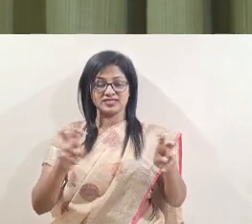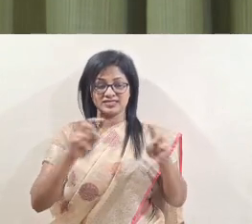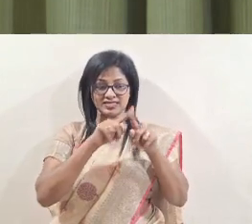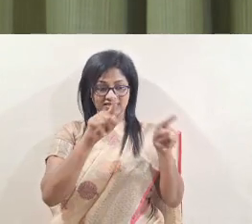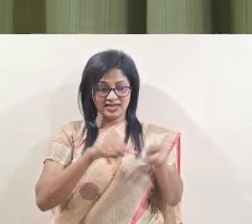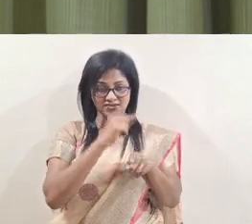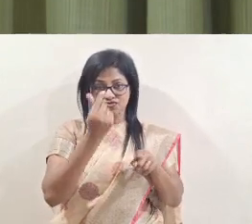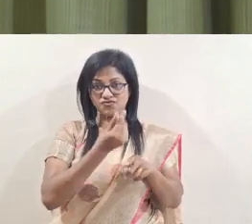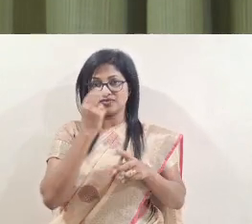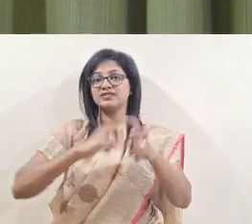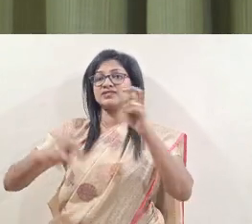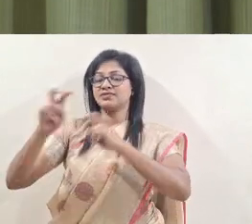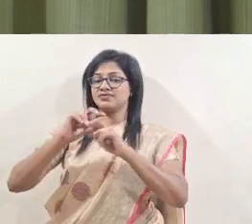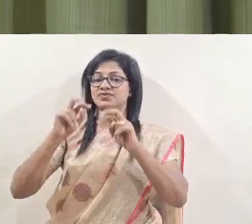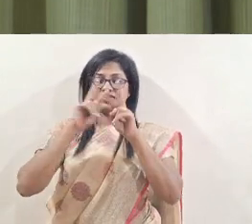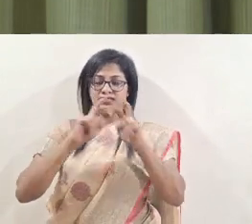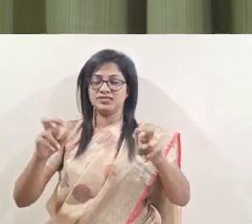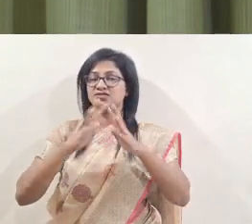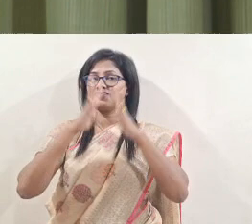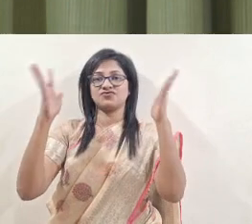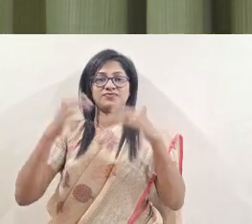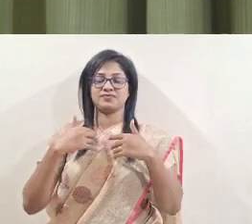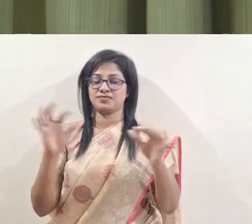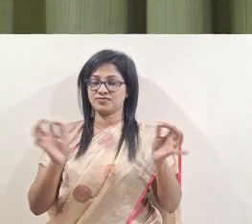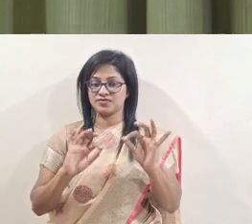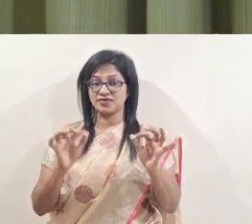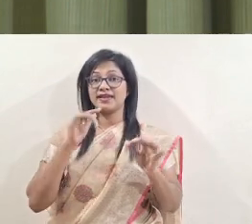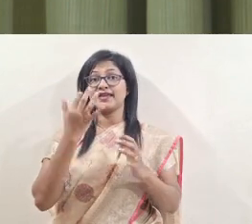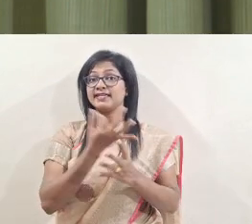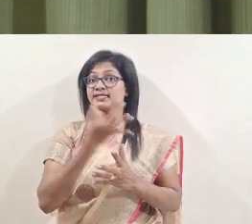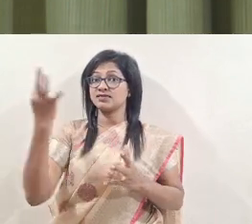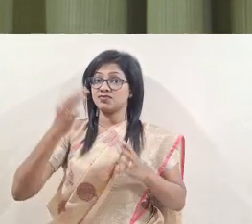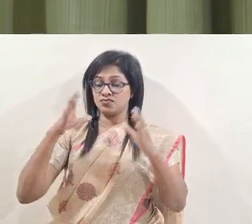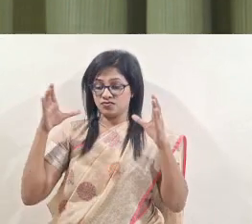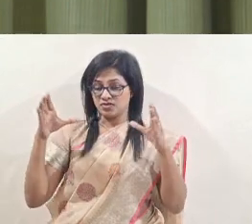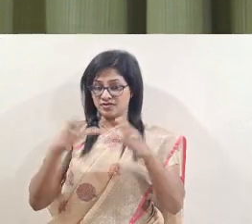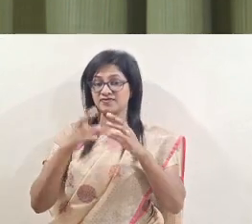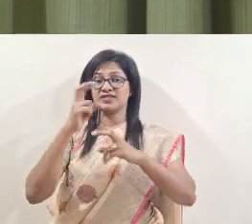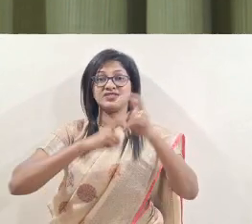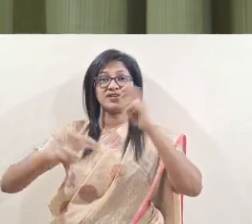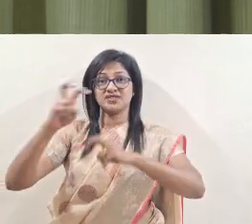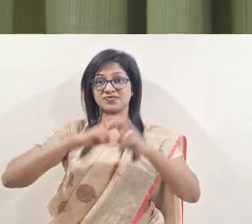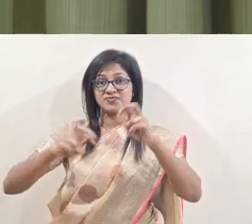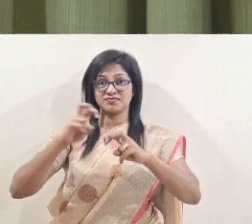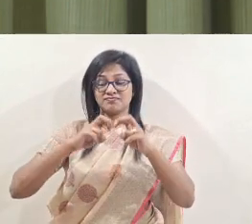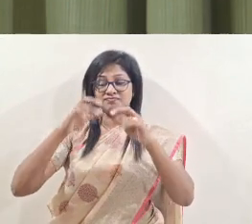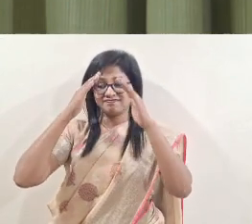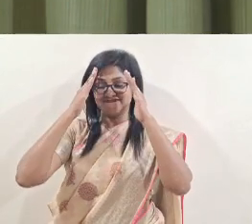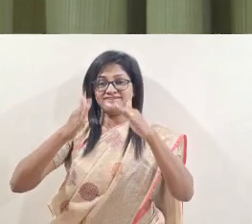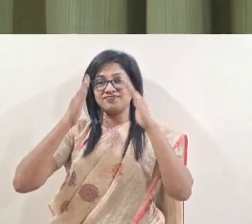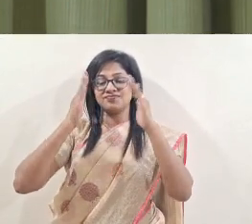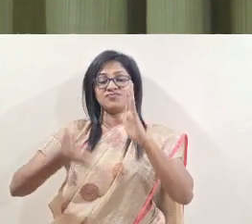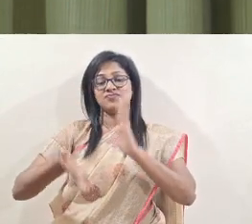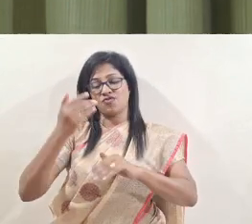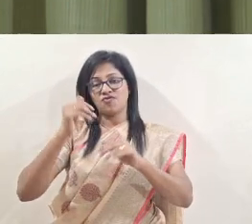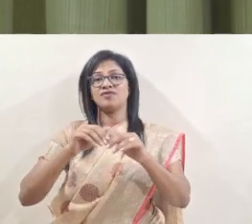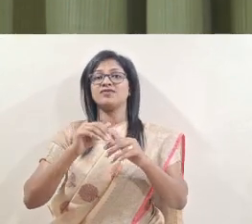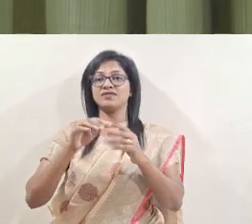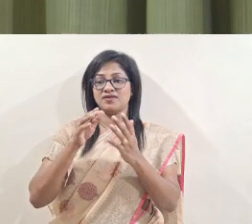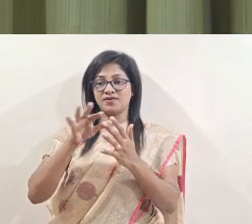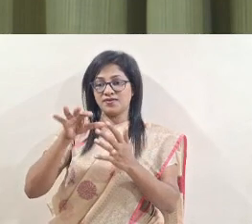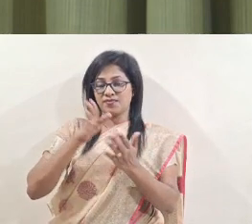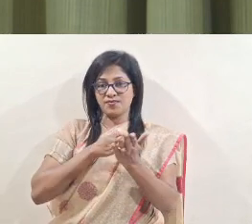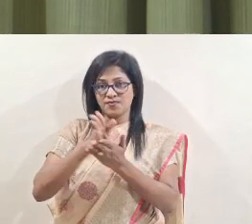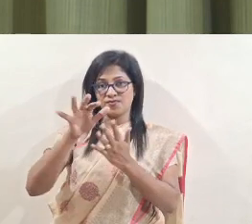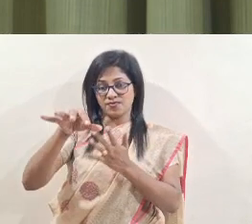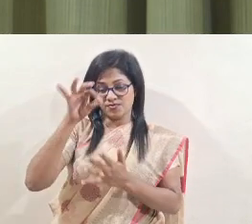transportation. Though we have exclusively done research on transportation, for example, mode choice modeling, but